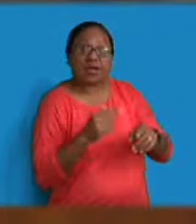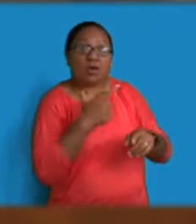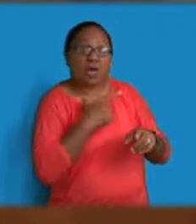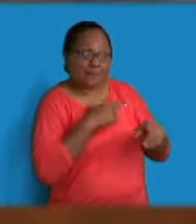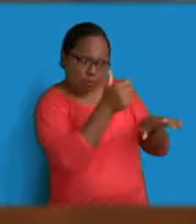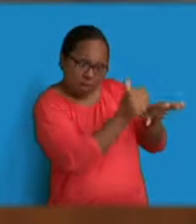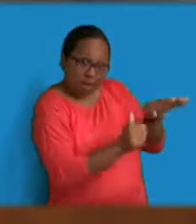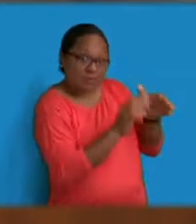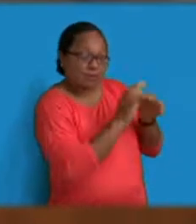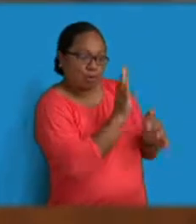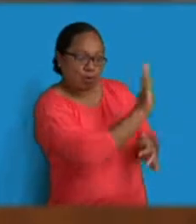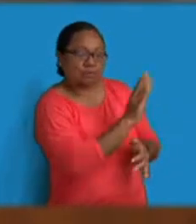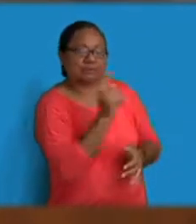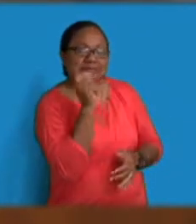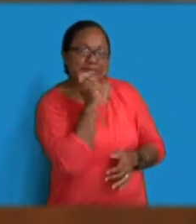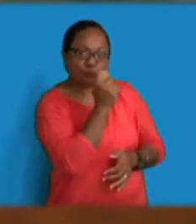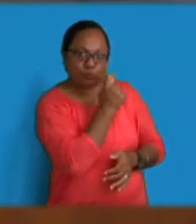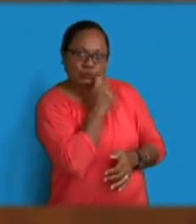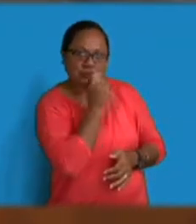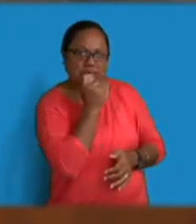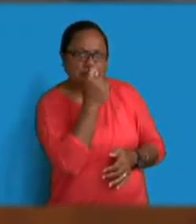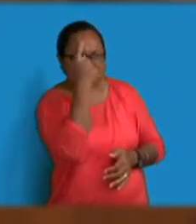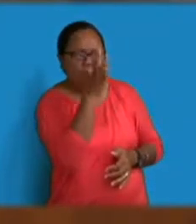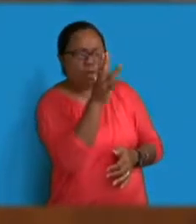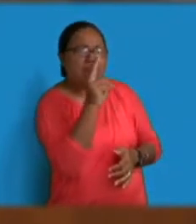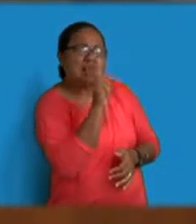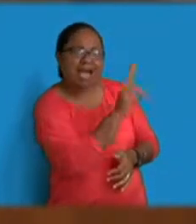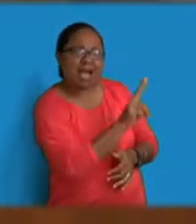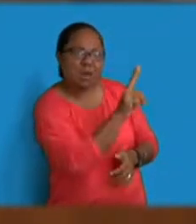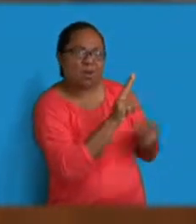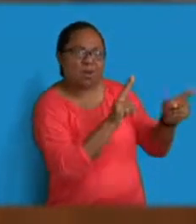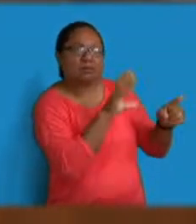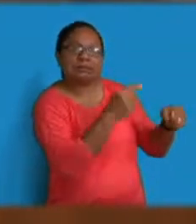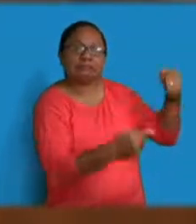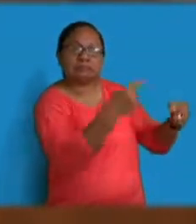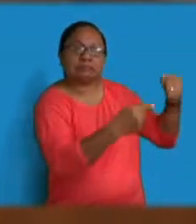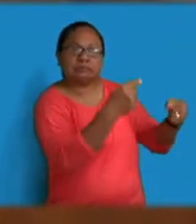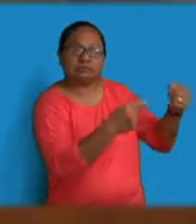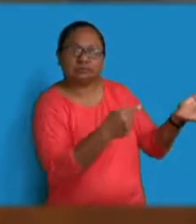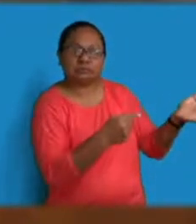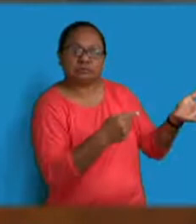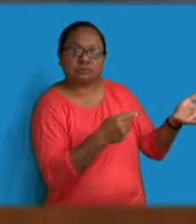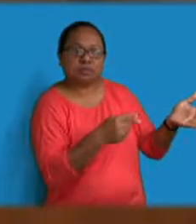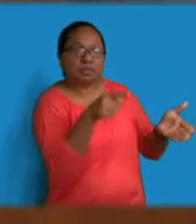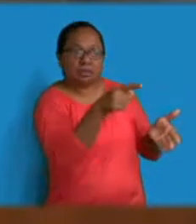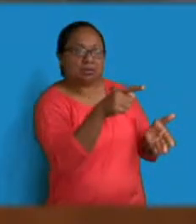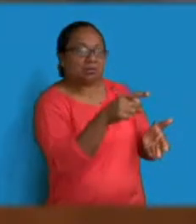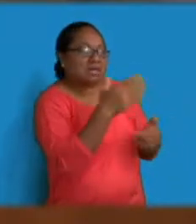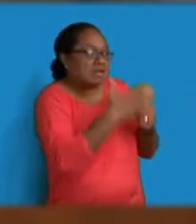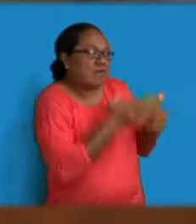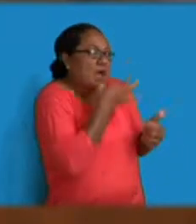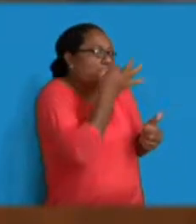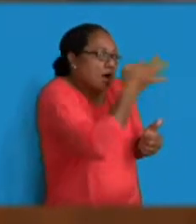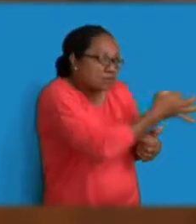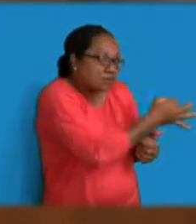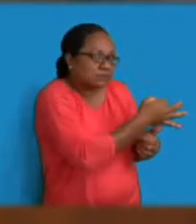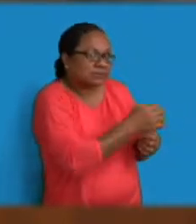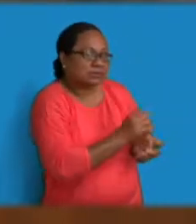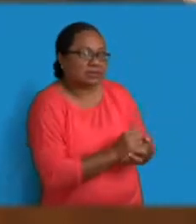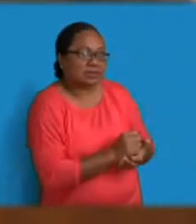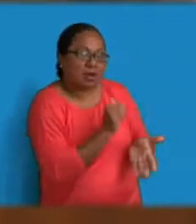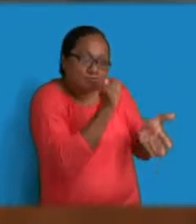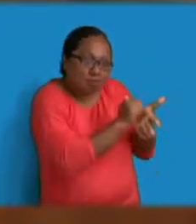Tabiuni, and in Lao, I think, and it created a lot of controversy that it was not obtained legally. So is